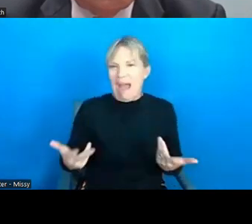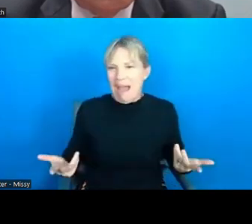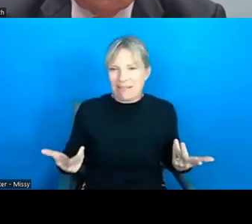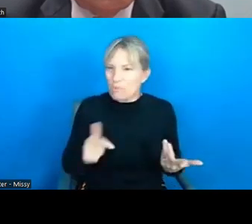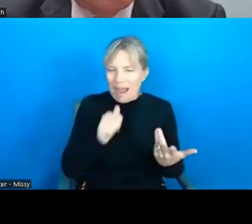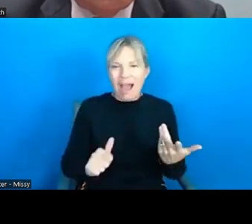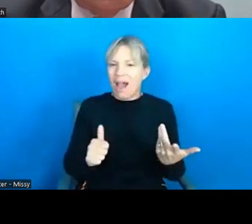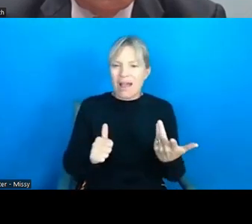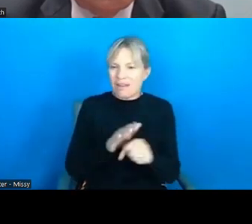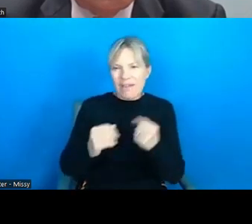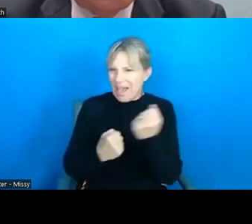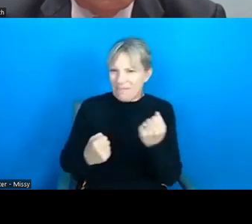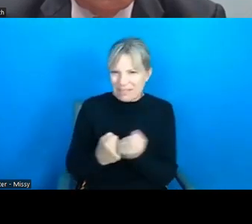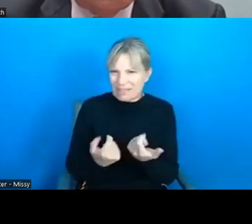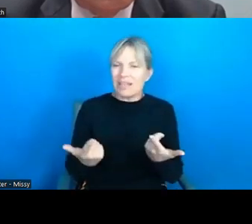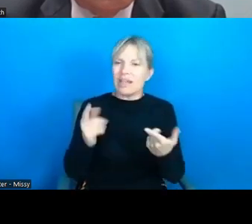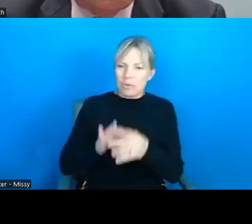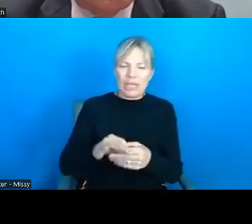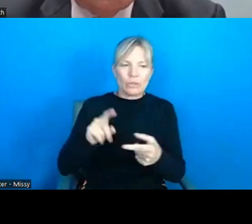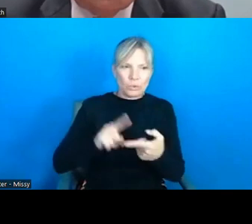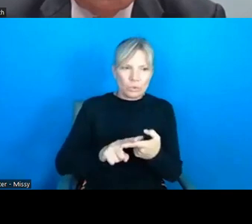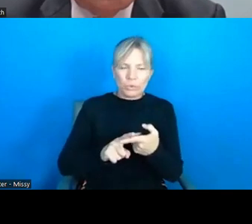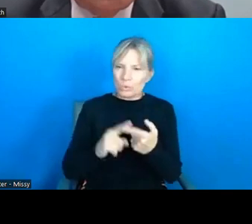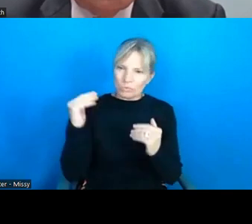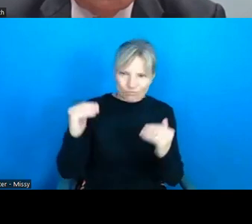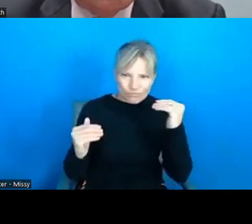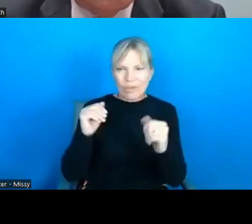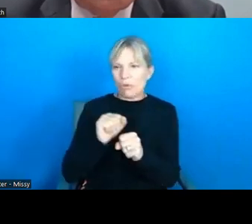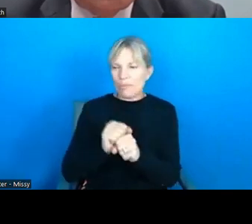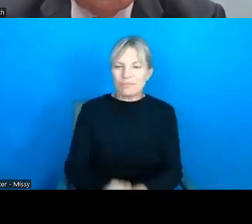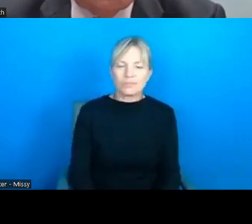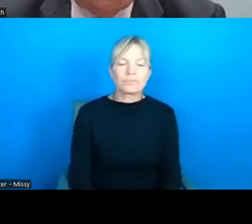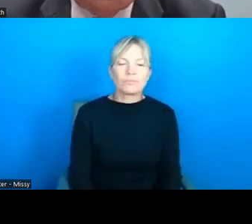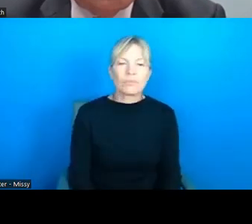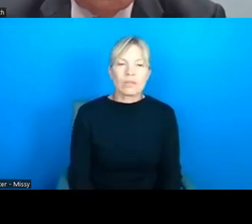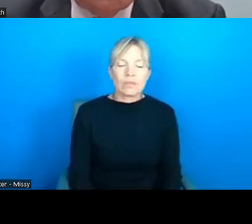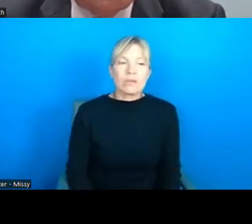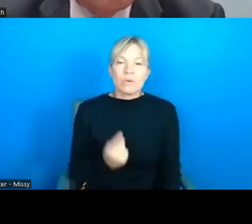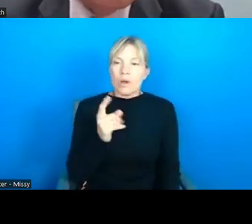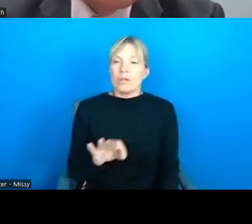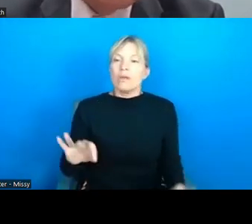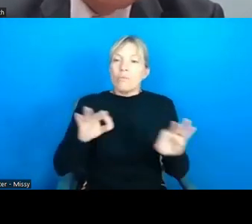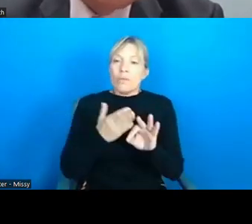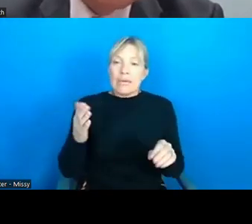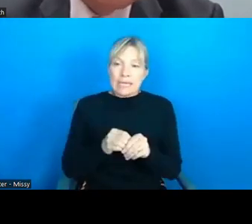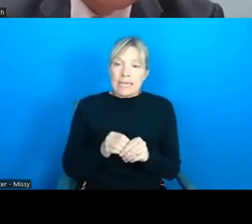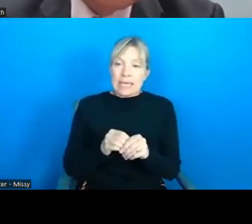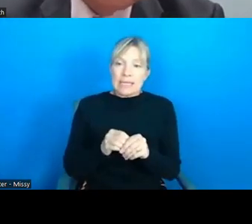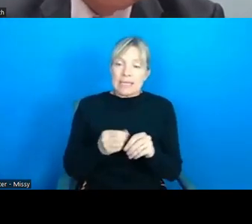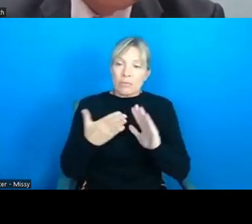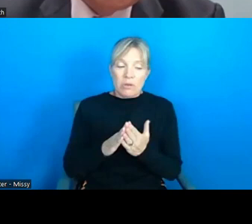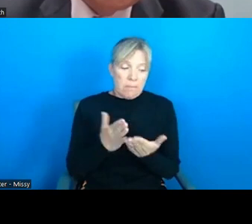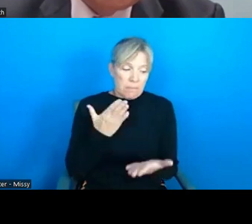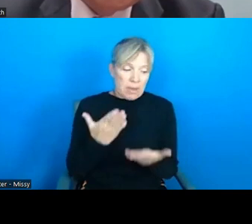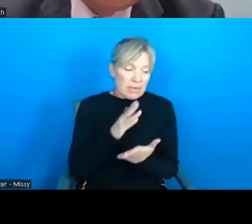advocacy that we ought to do as it relates to employment. Now, one of the keys to that in the community may be